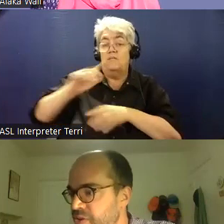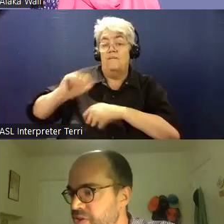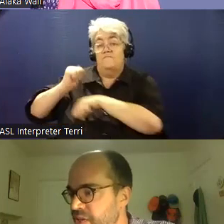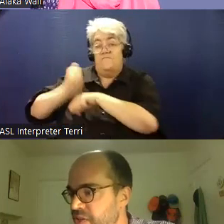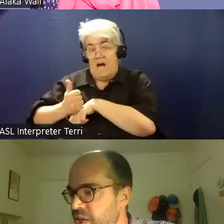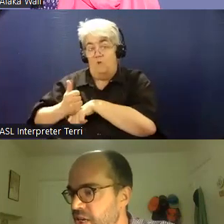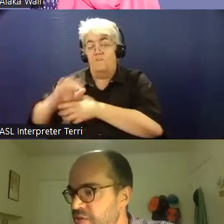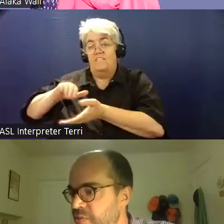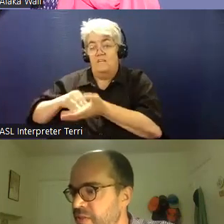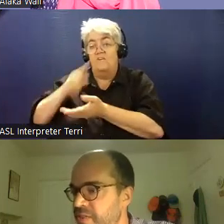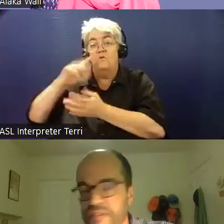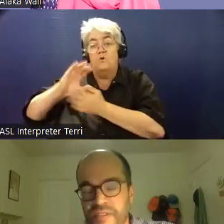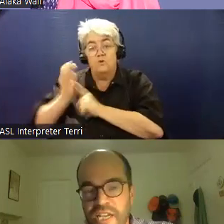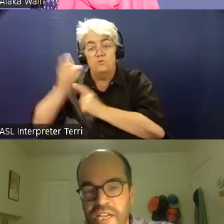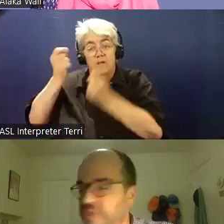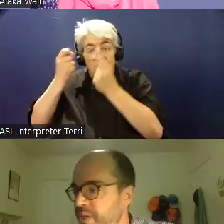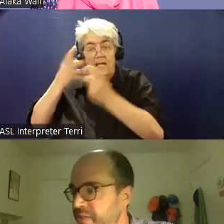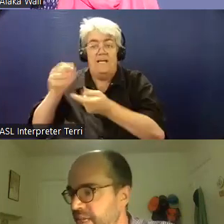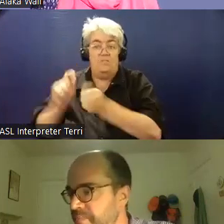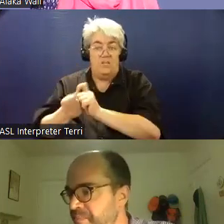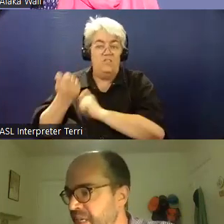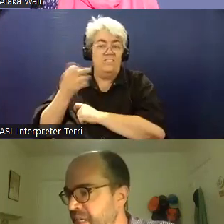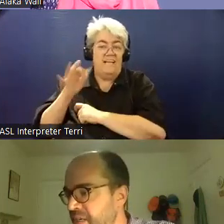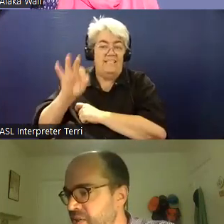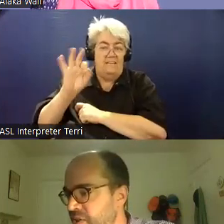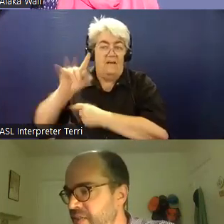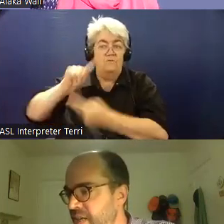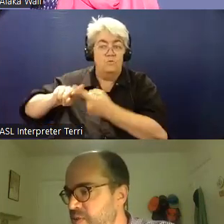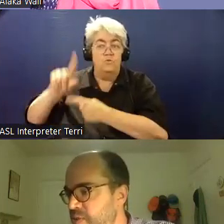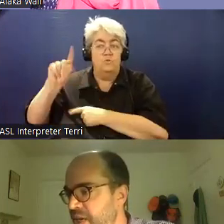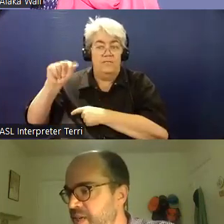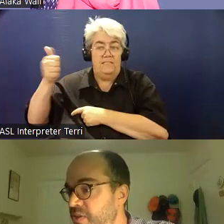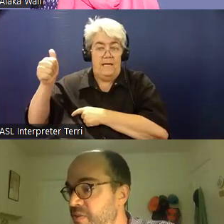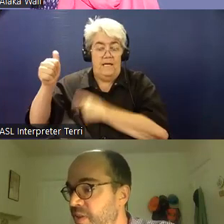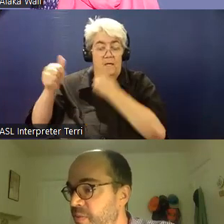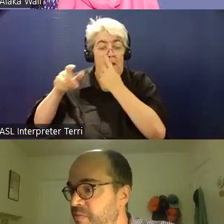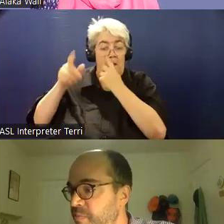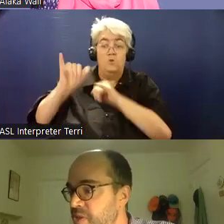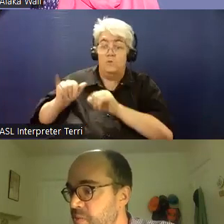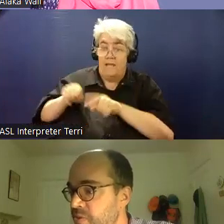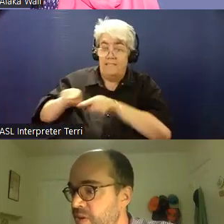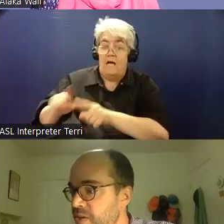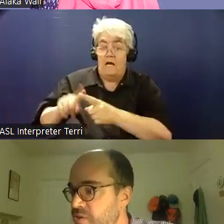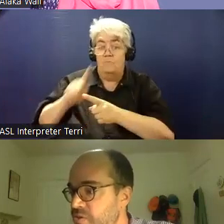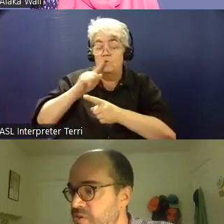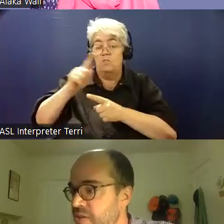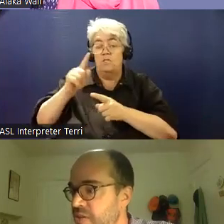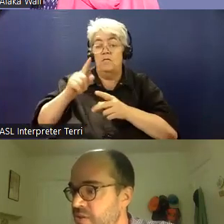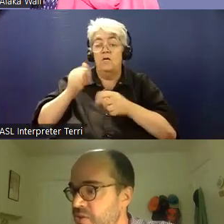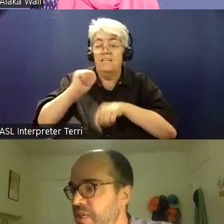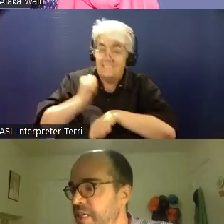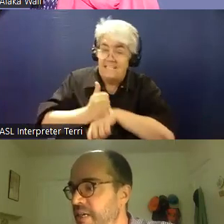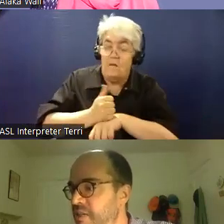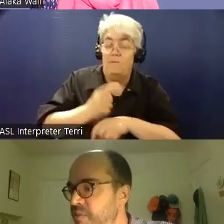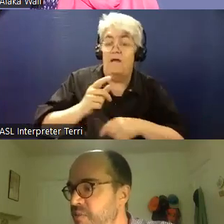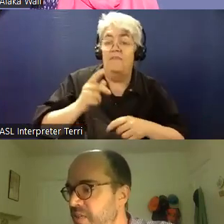Cultural Understanding and Change from 1995 to 2010. During that time, she pioneered the development of participatory social science